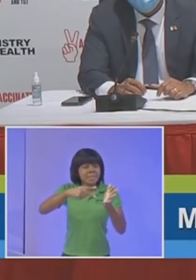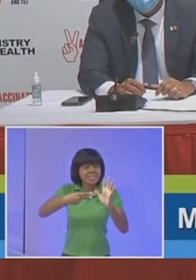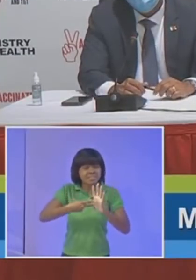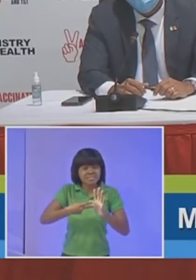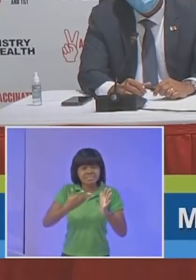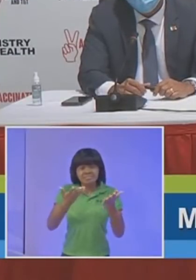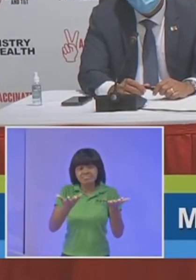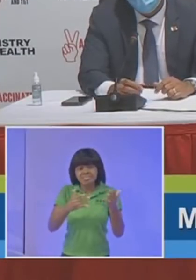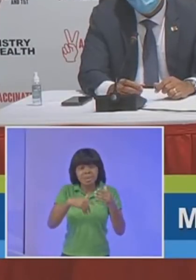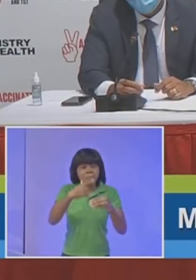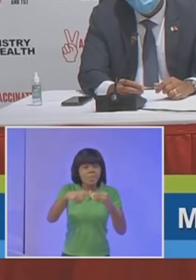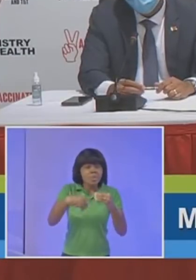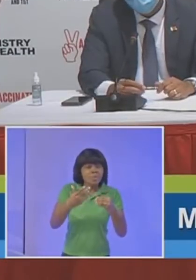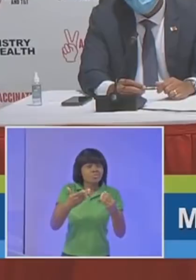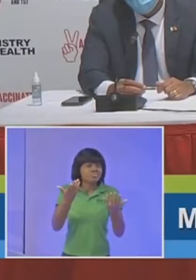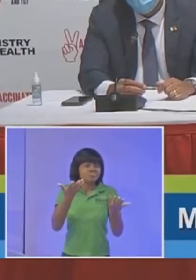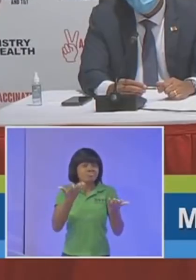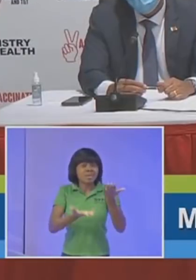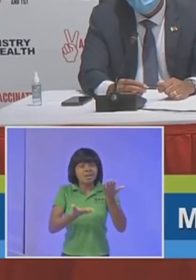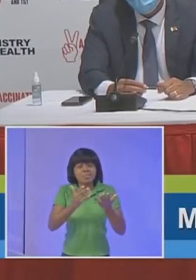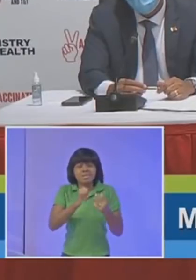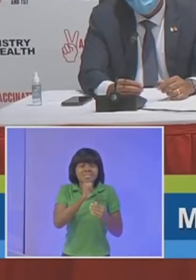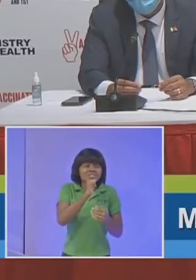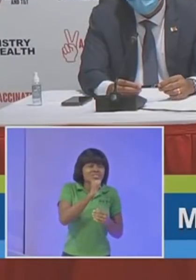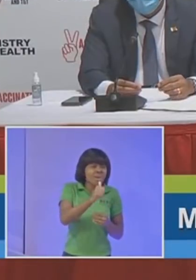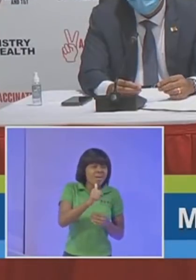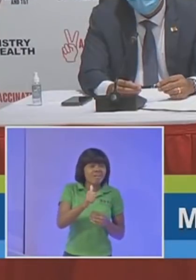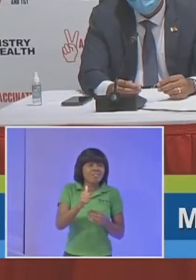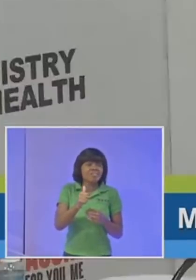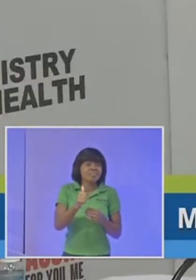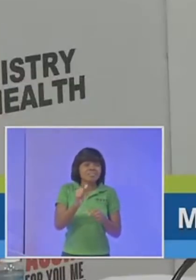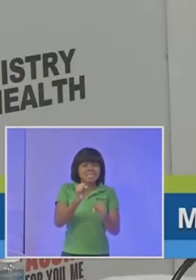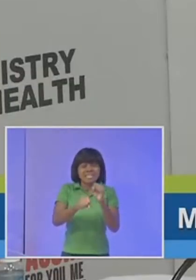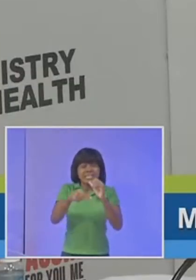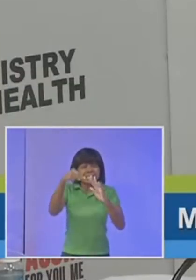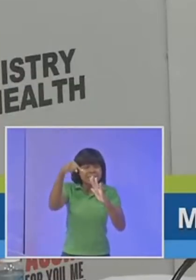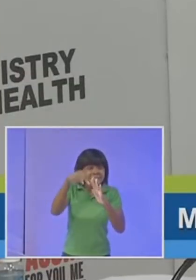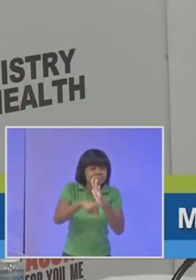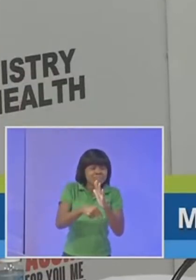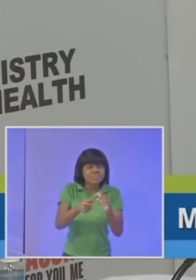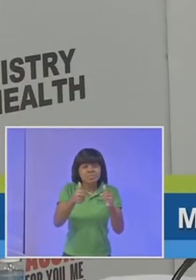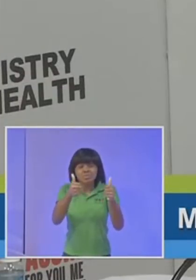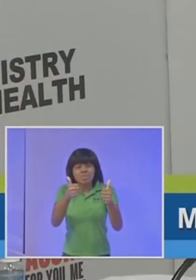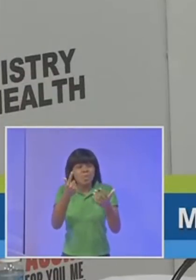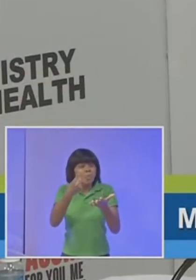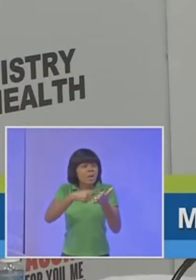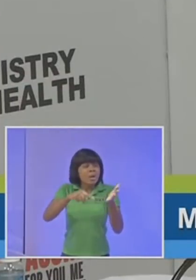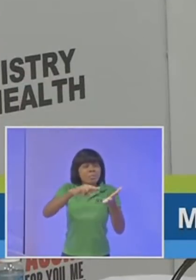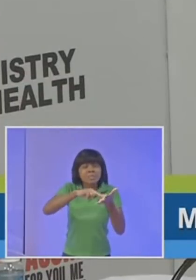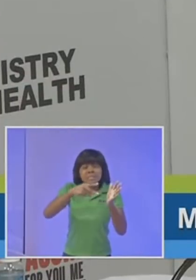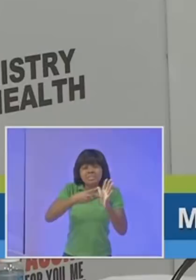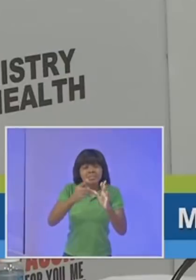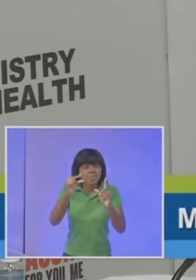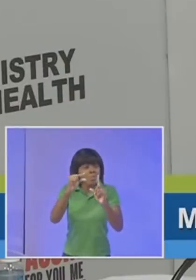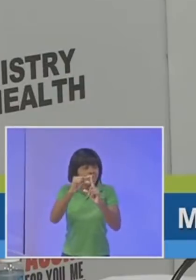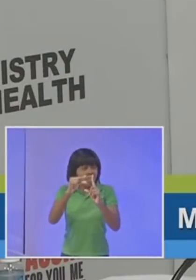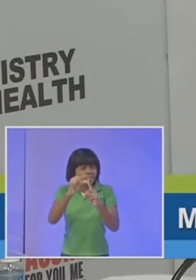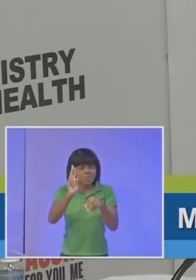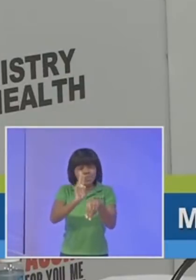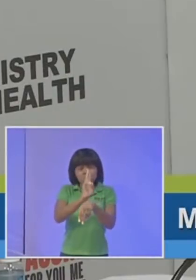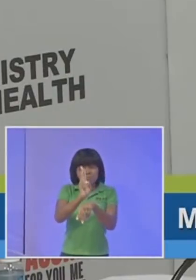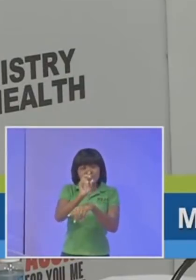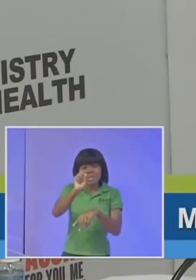just the easiest way possible is really to detect if someone is really positive, meaning